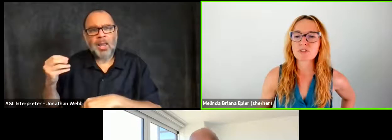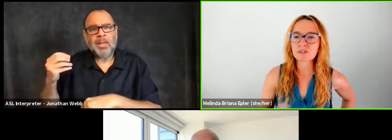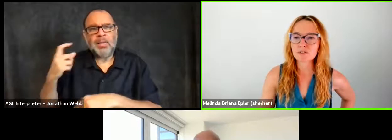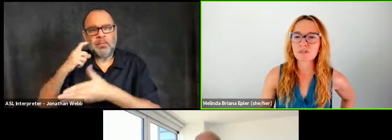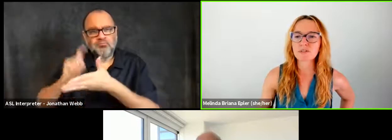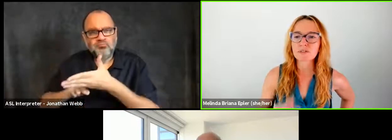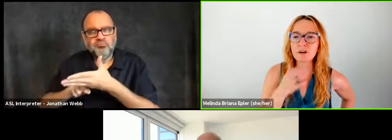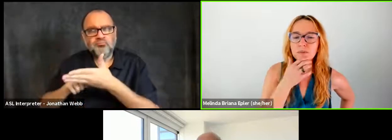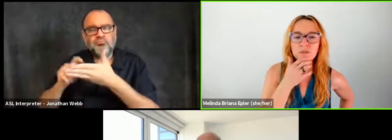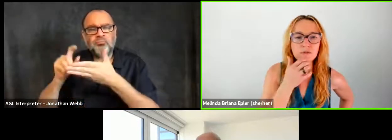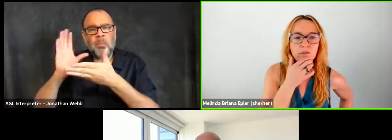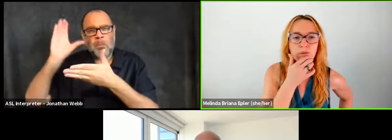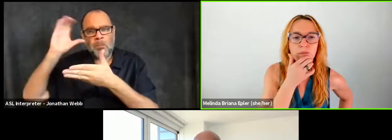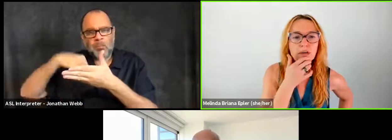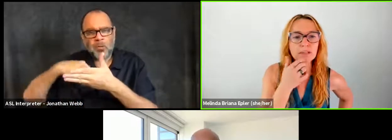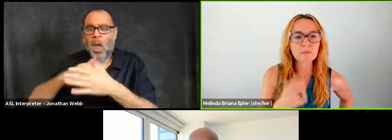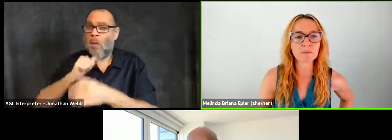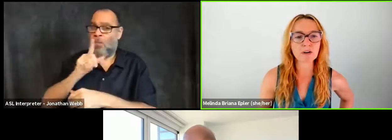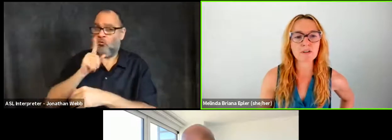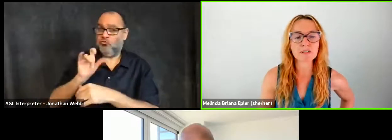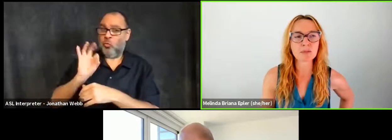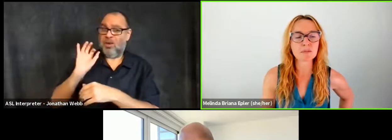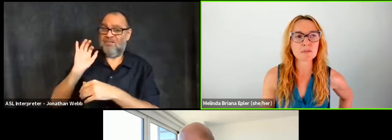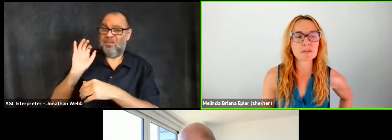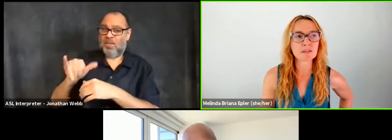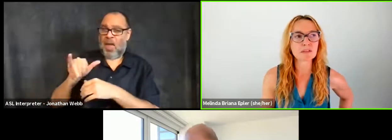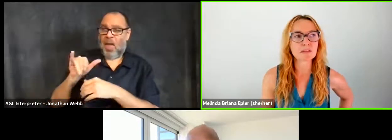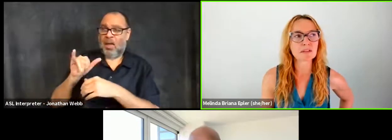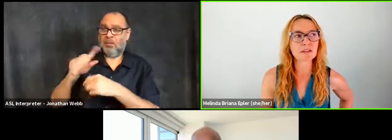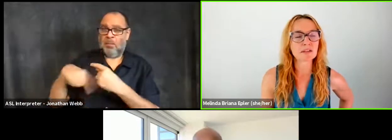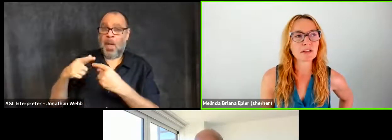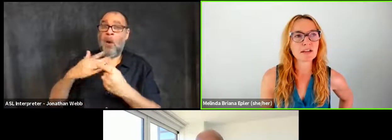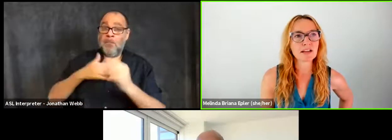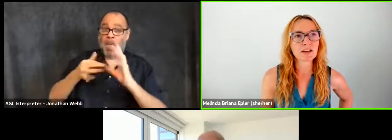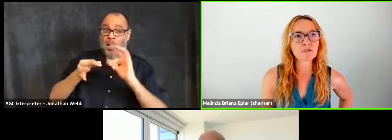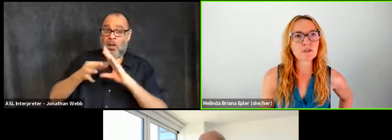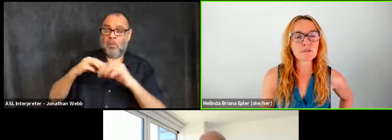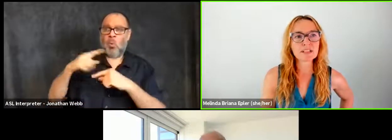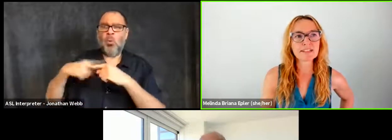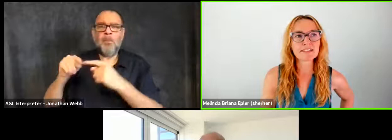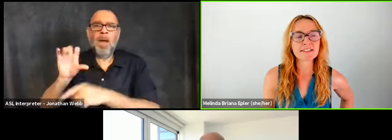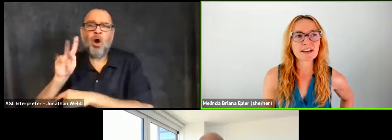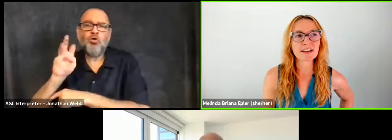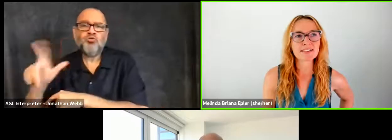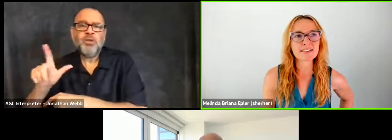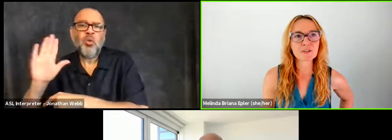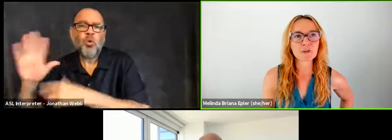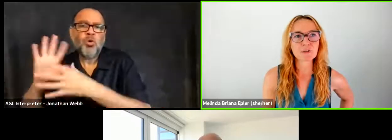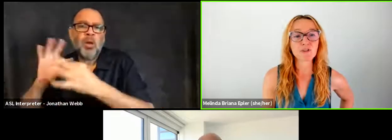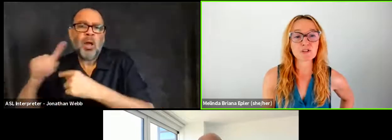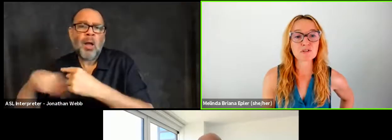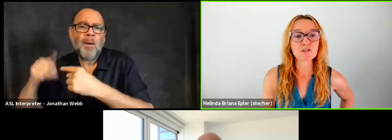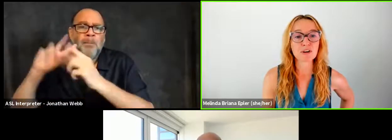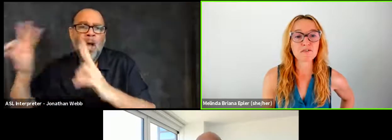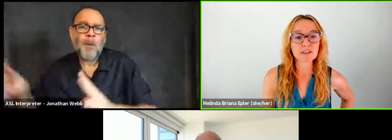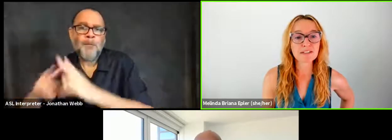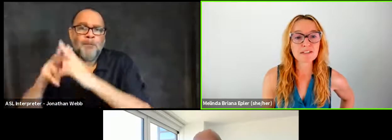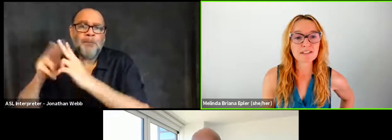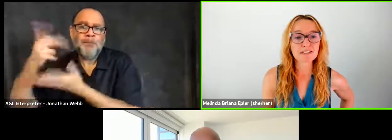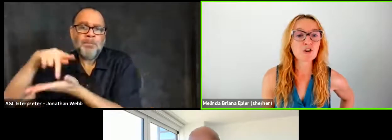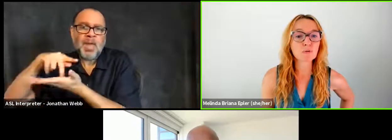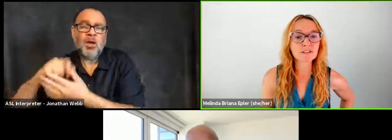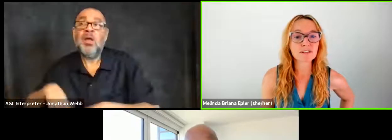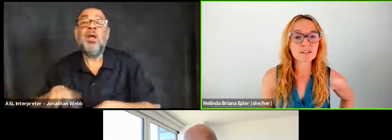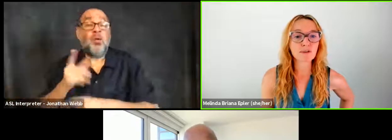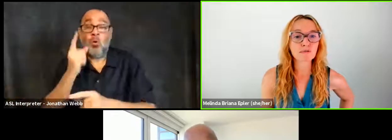was in relation to Crystal's comment or mine about Paris, but I will say that every place has its own issues around